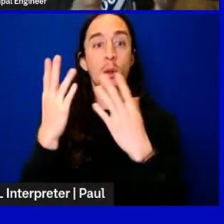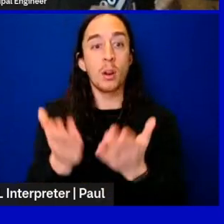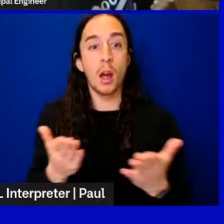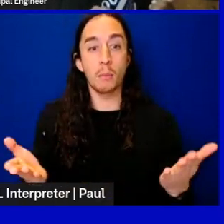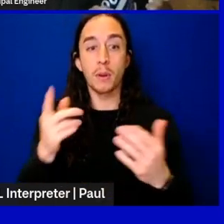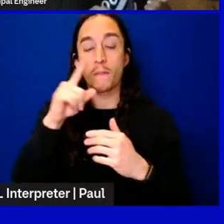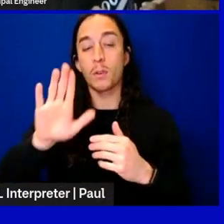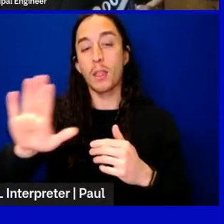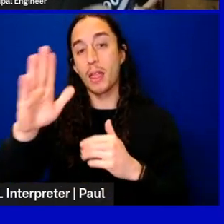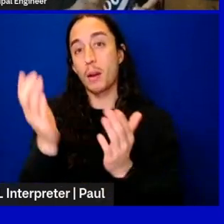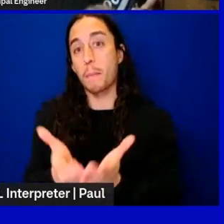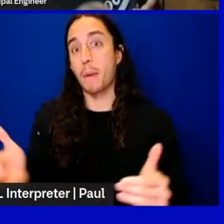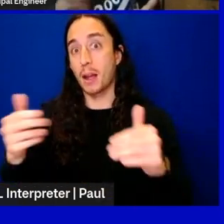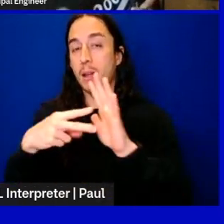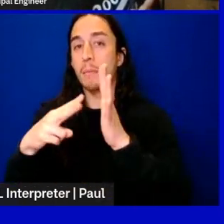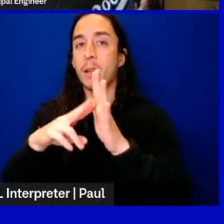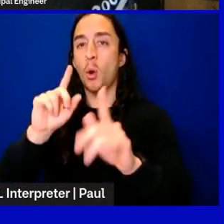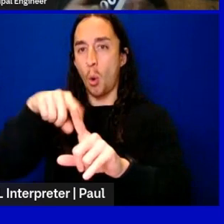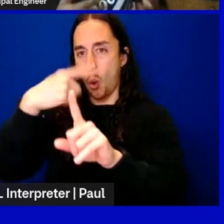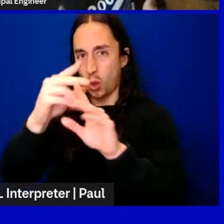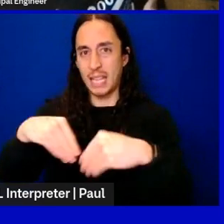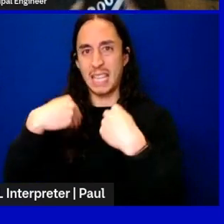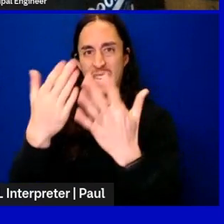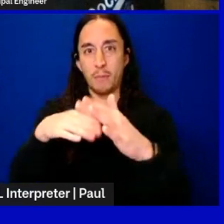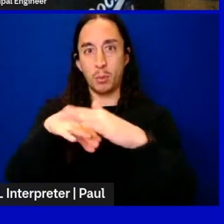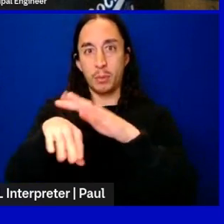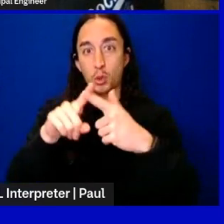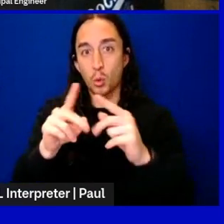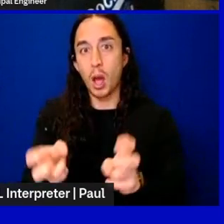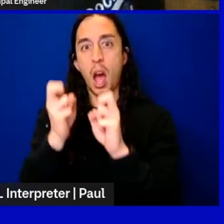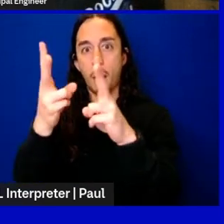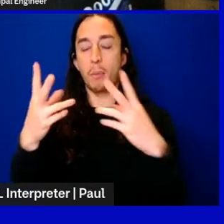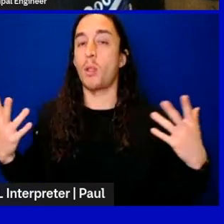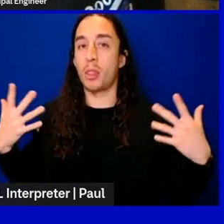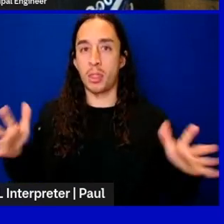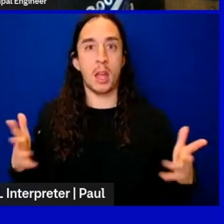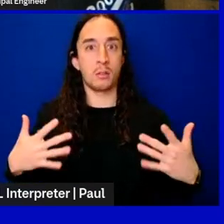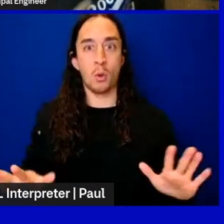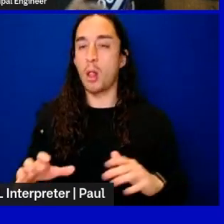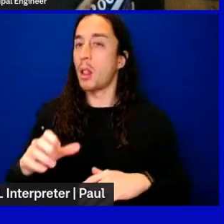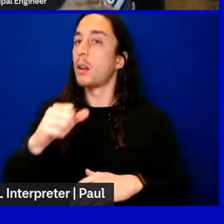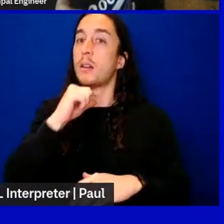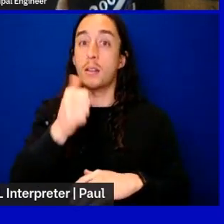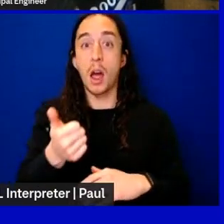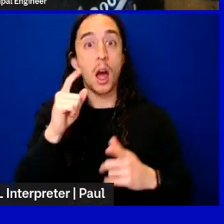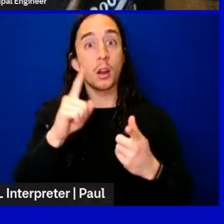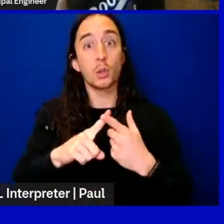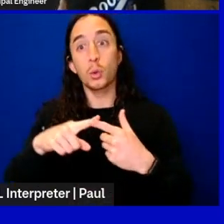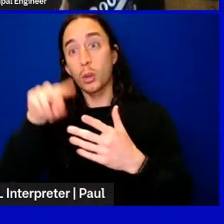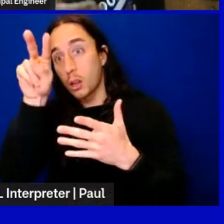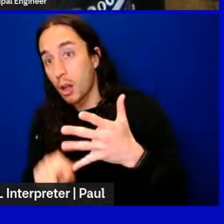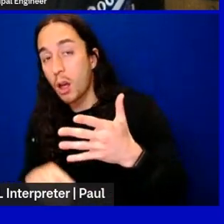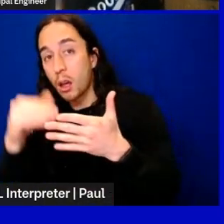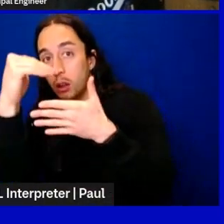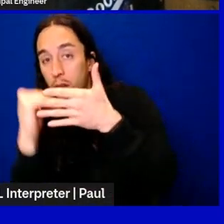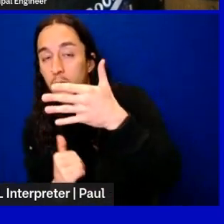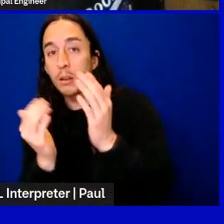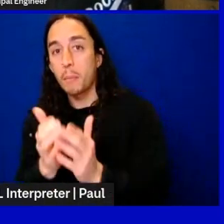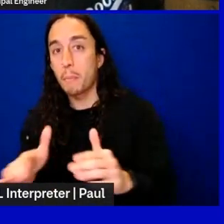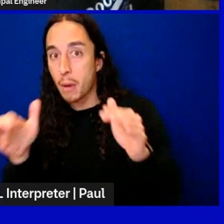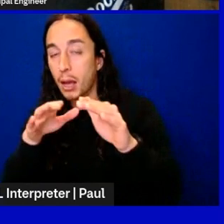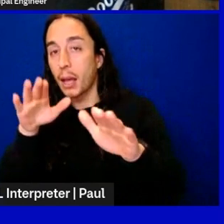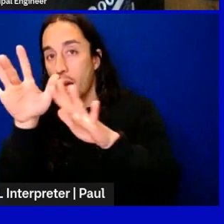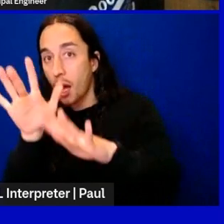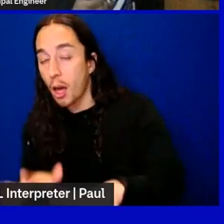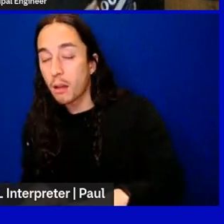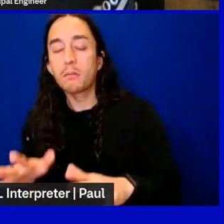you should only grant the permission to upload the object, not to delete or list the bucket. So that is your RBAC or the role-based